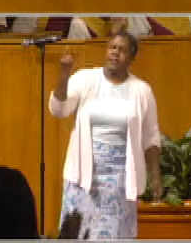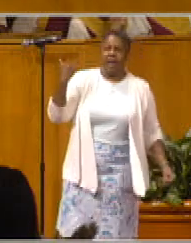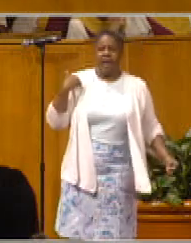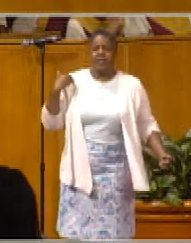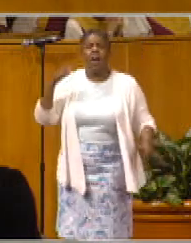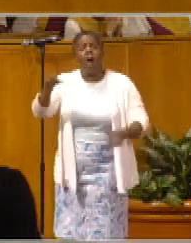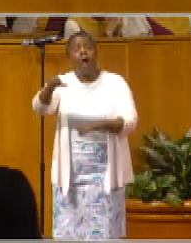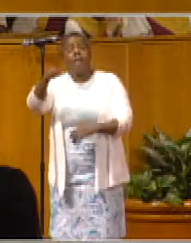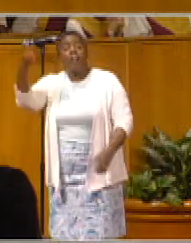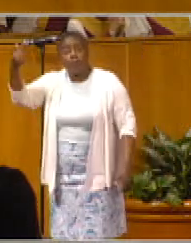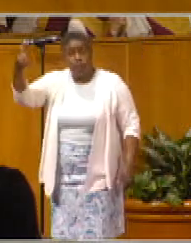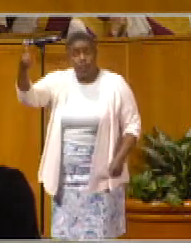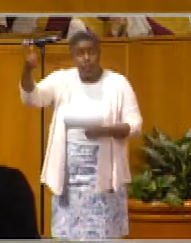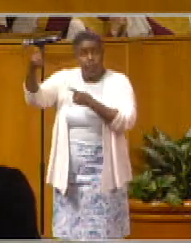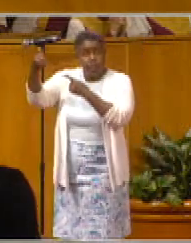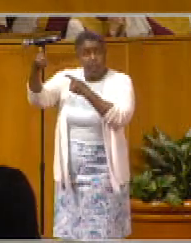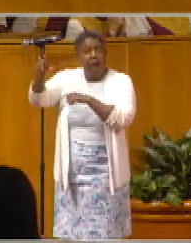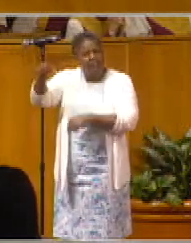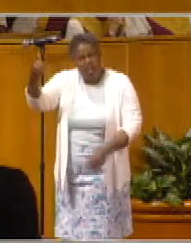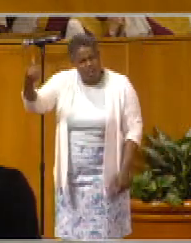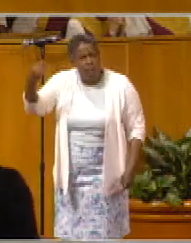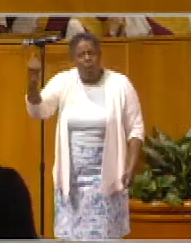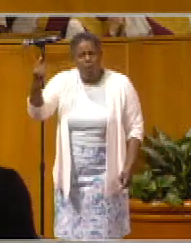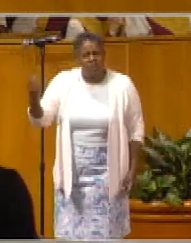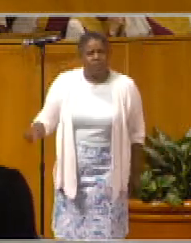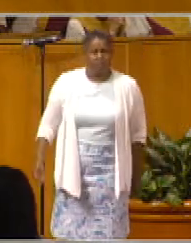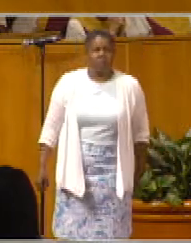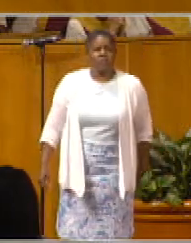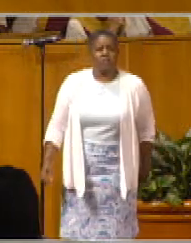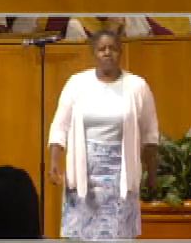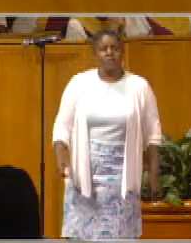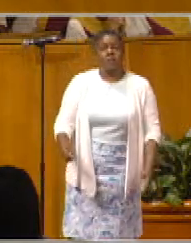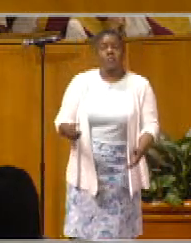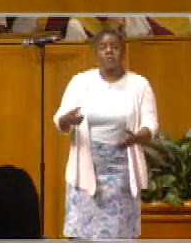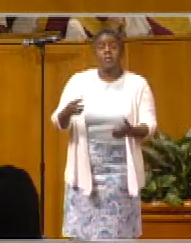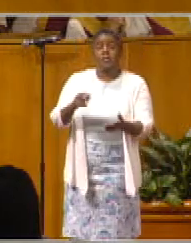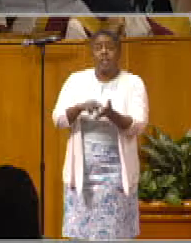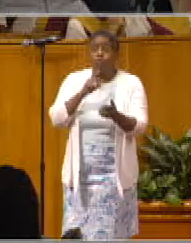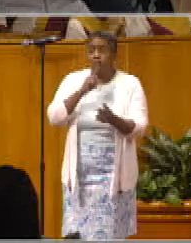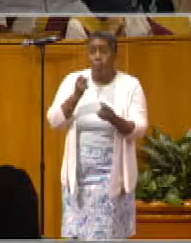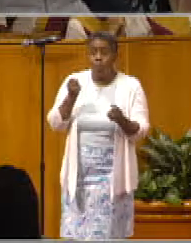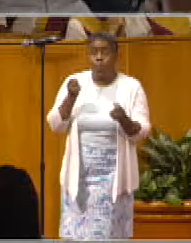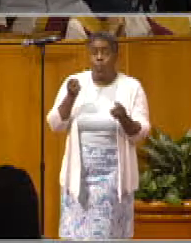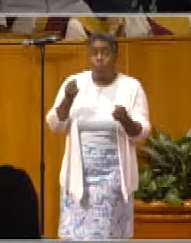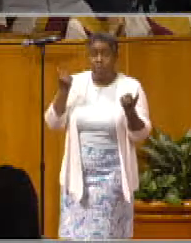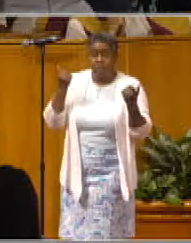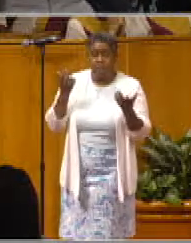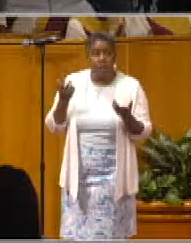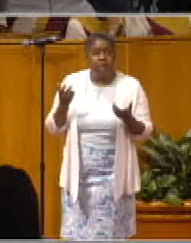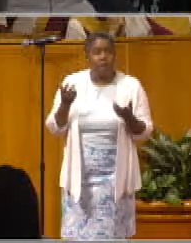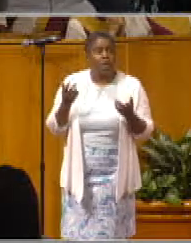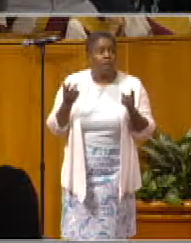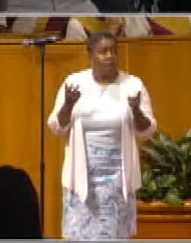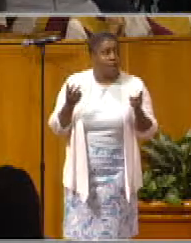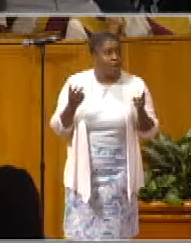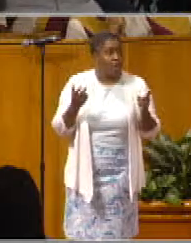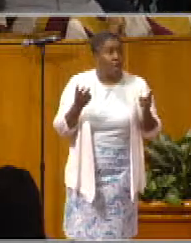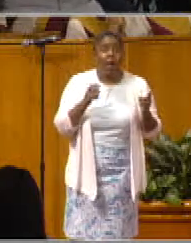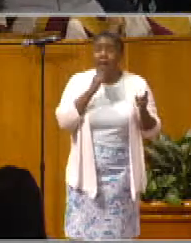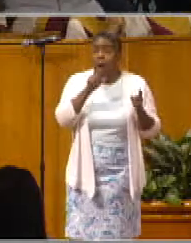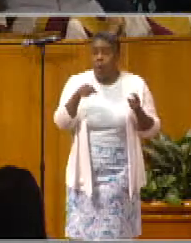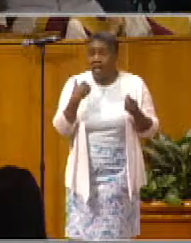has another. Can I shout you real quick? Kevin, not only does he have